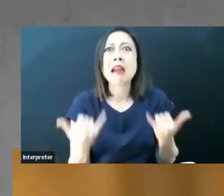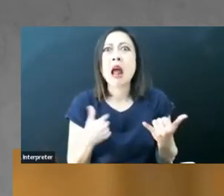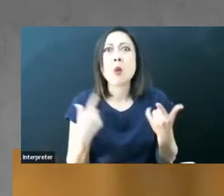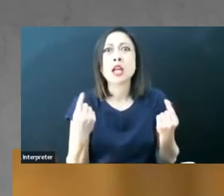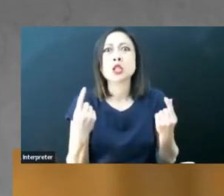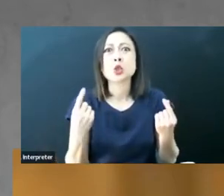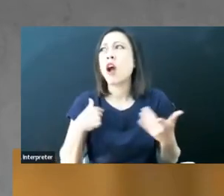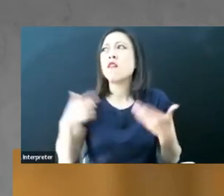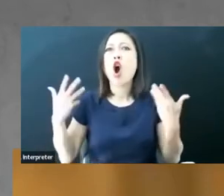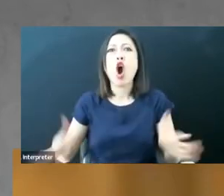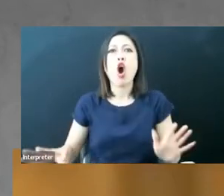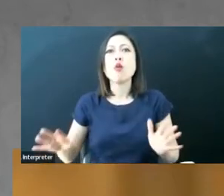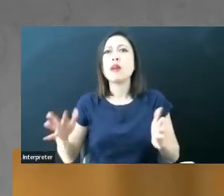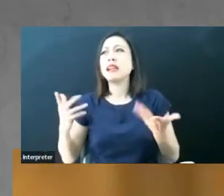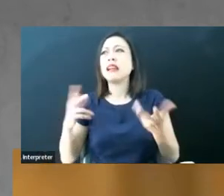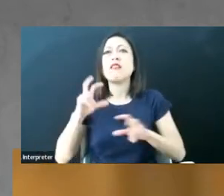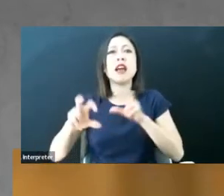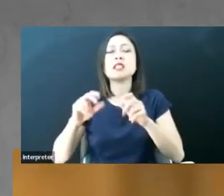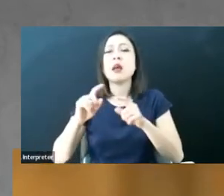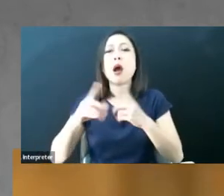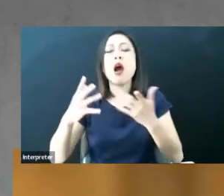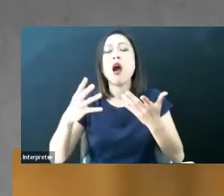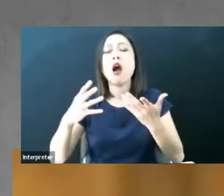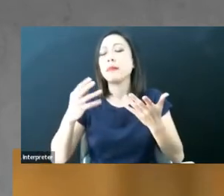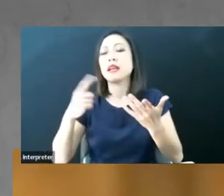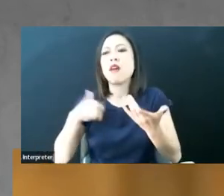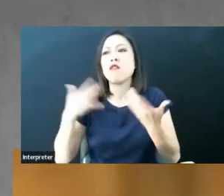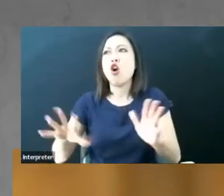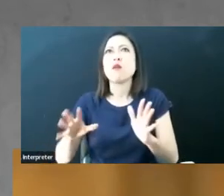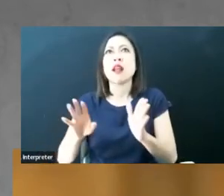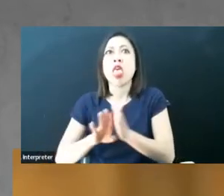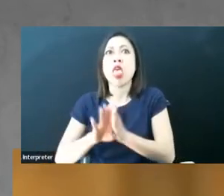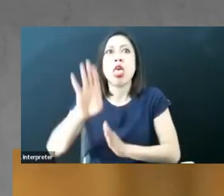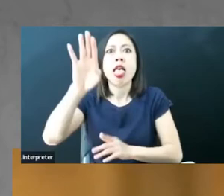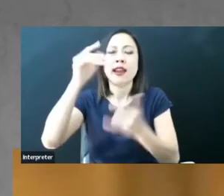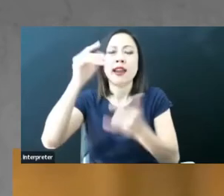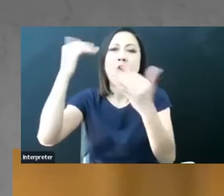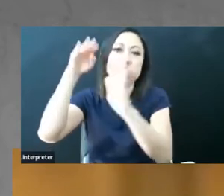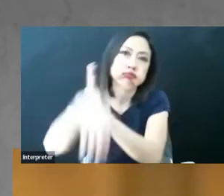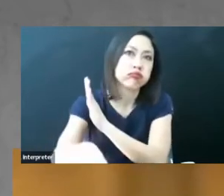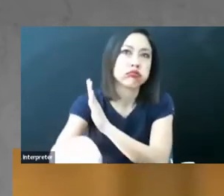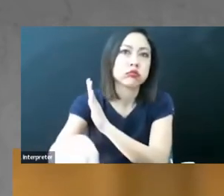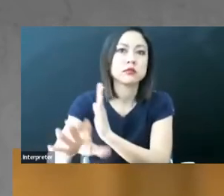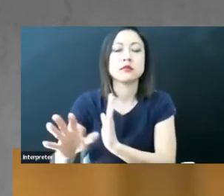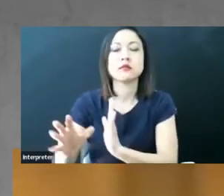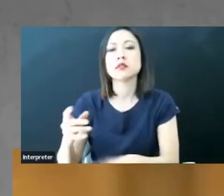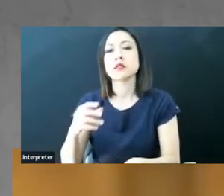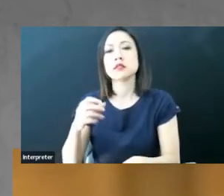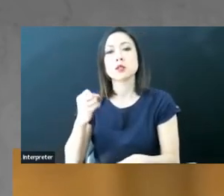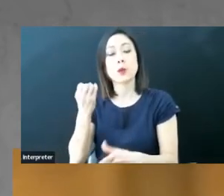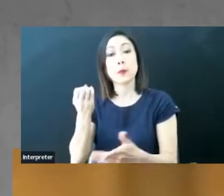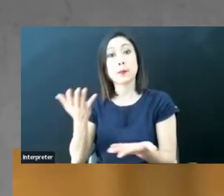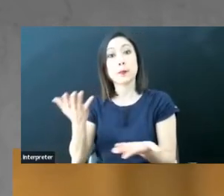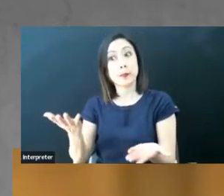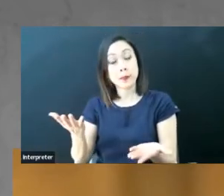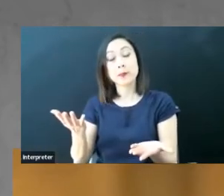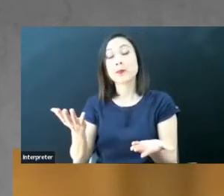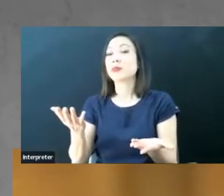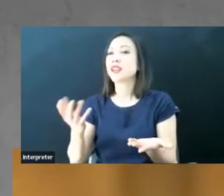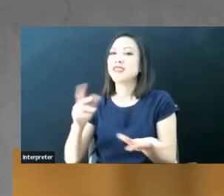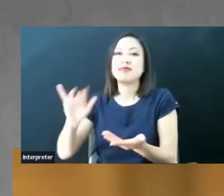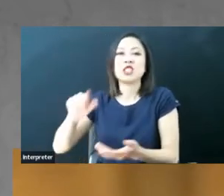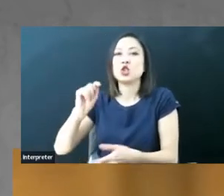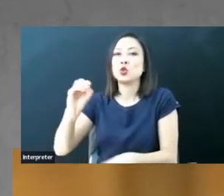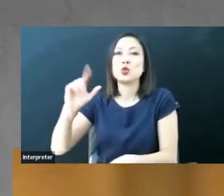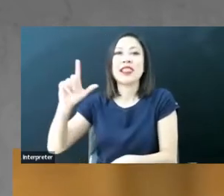do I sell? Well, it's too late at that point. So investing in long-term growth is critical. To me, if you're doing it in any company where you're trying